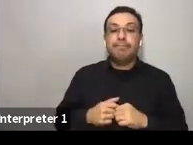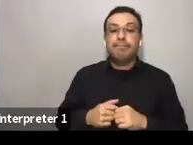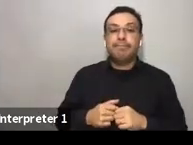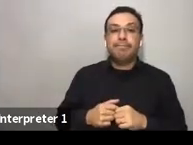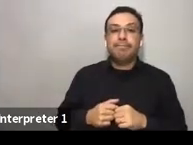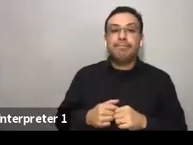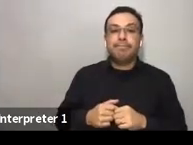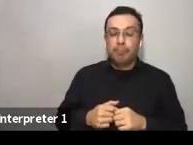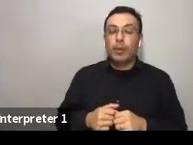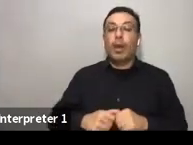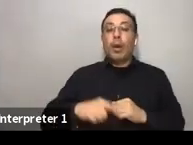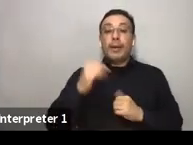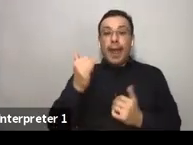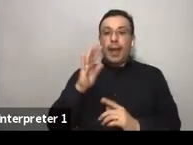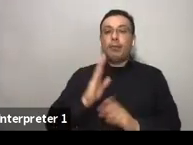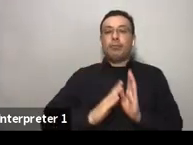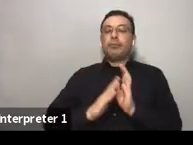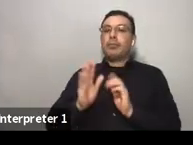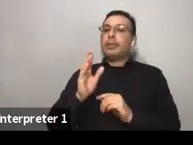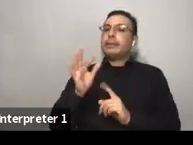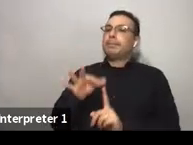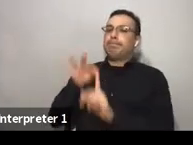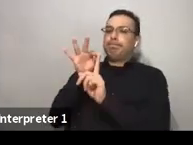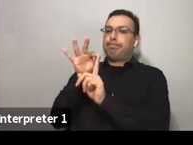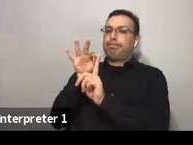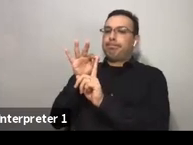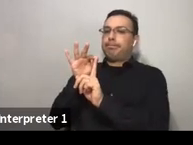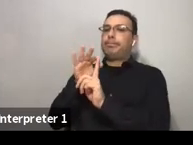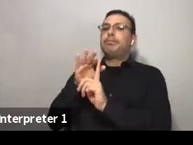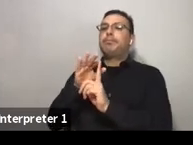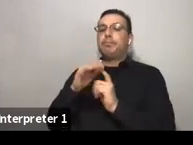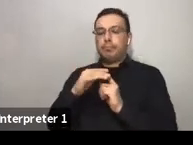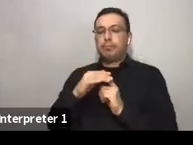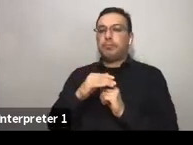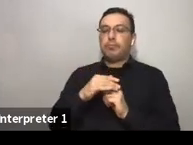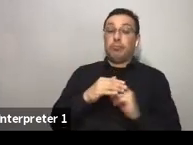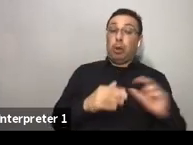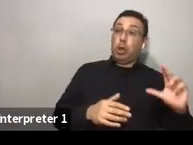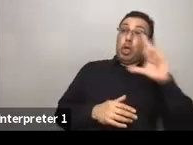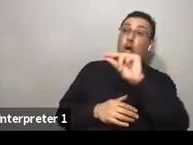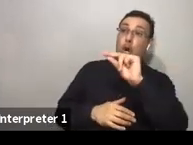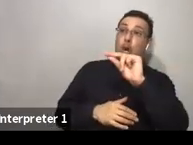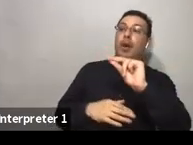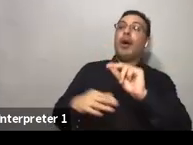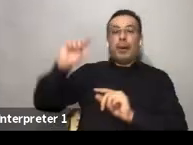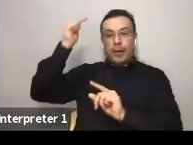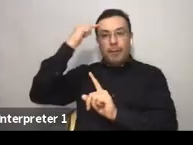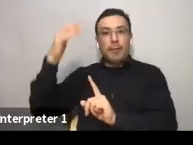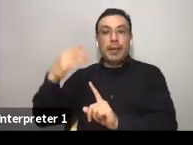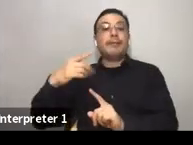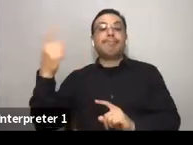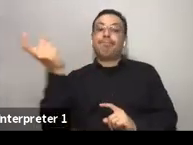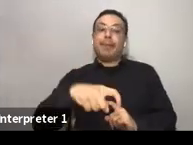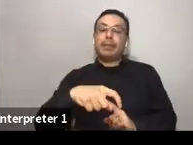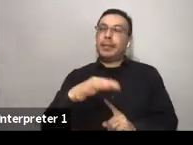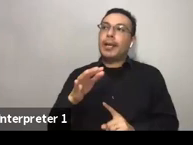to confidentiality are these government decides exceptions, meaning there are times when the government decides that you have